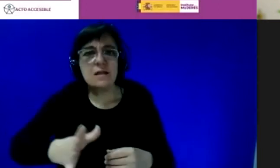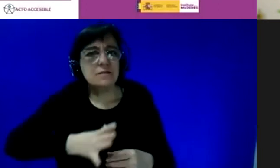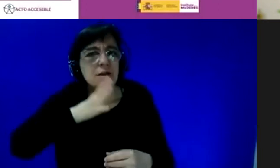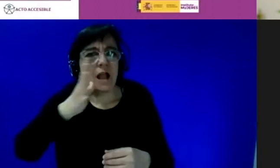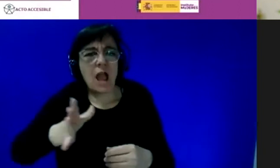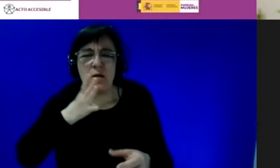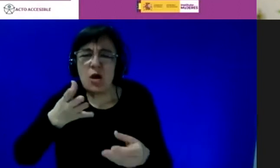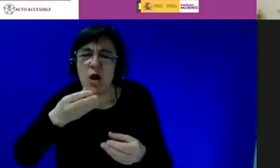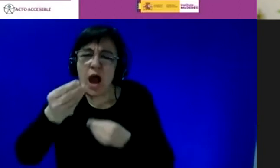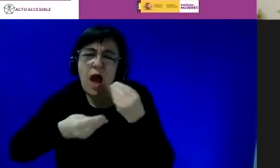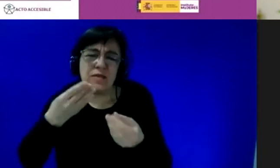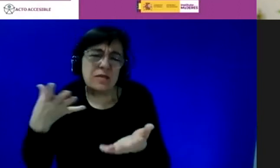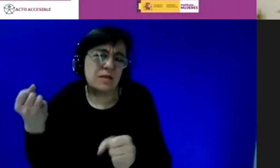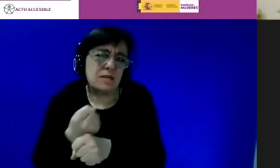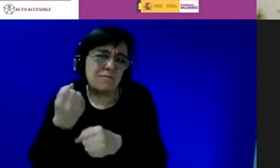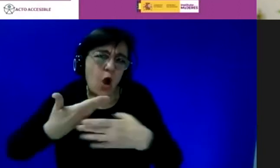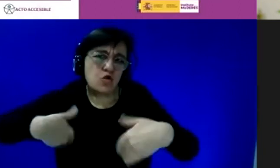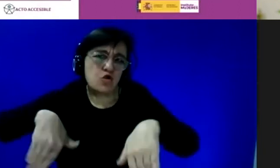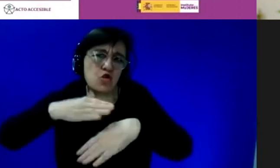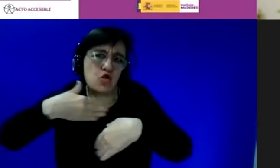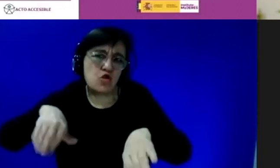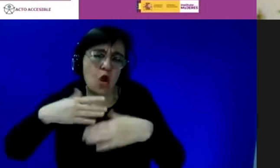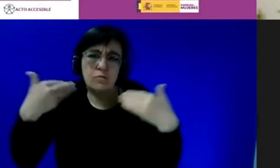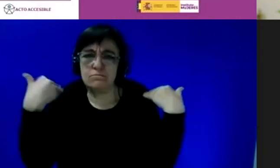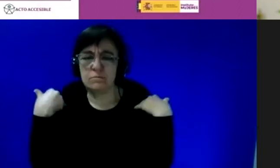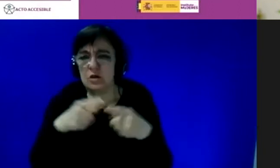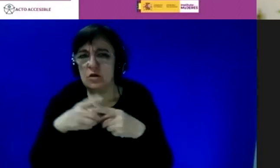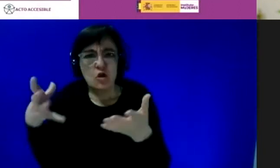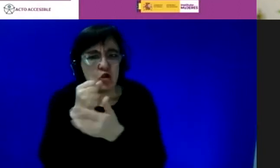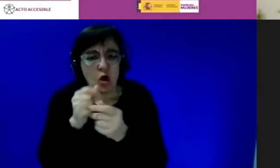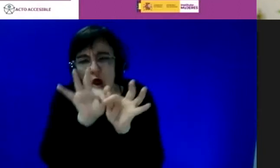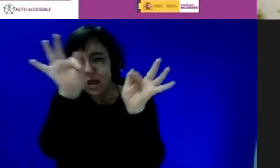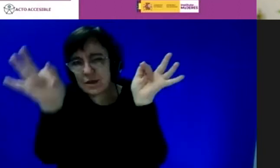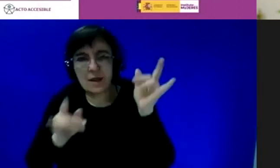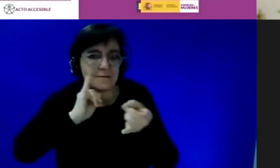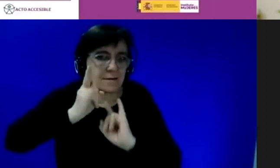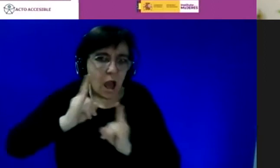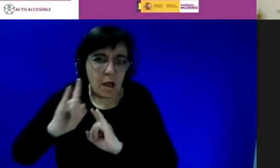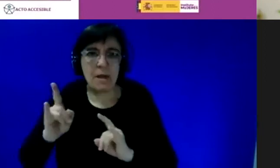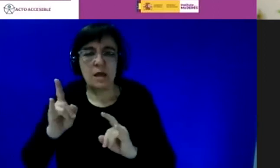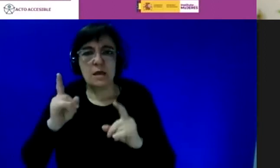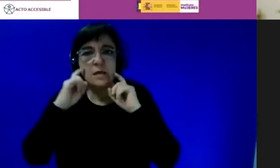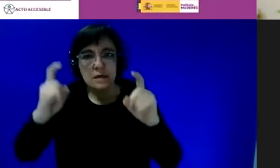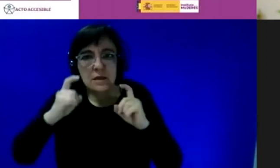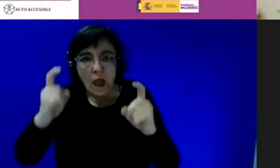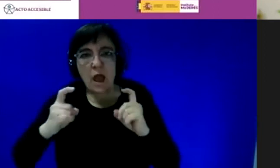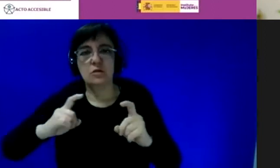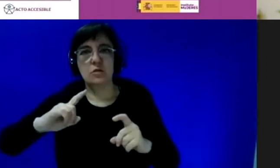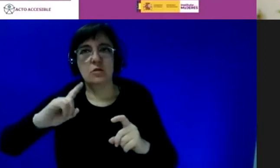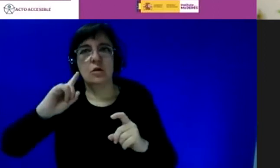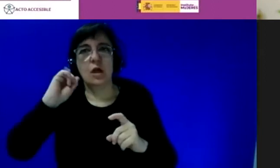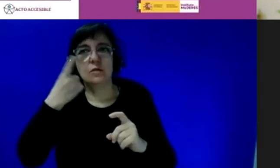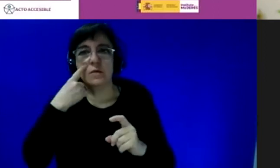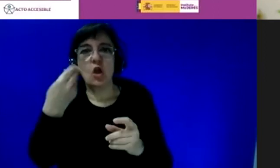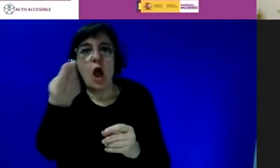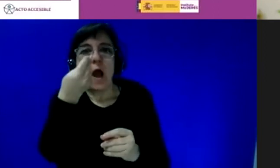make everything. They call everywhere and trying to find medicine, trying to find food, fruits, everything, clothes, all what